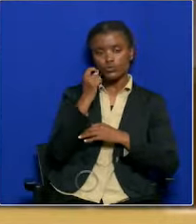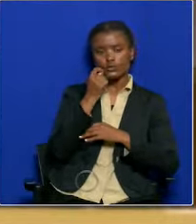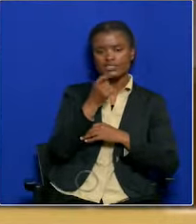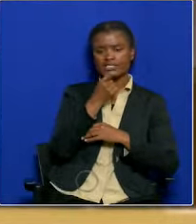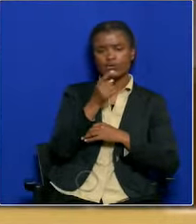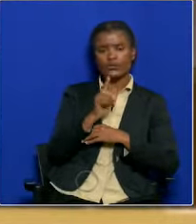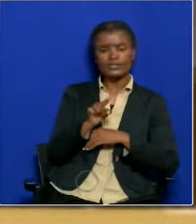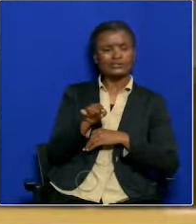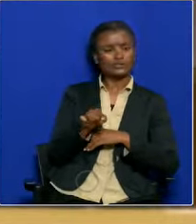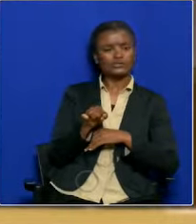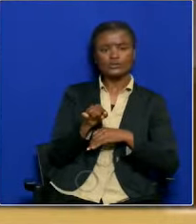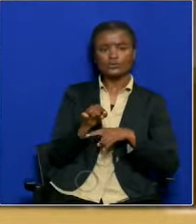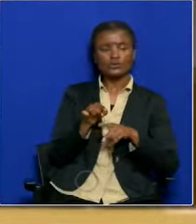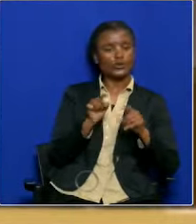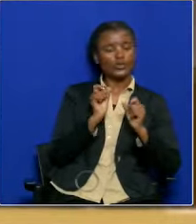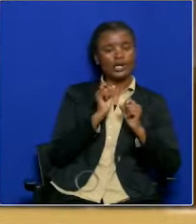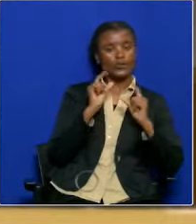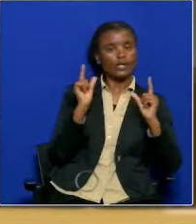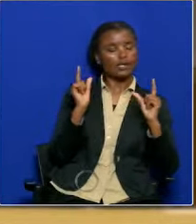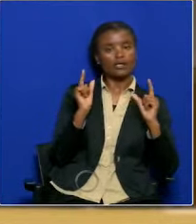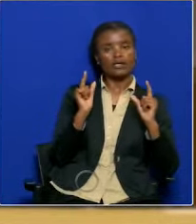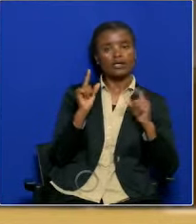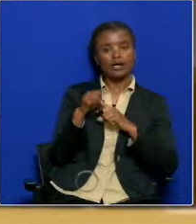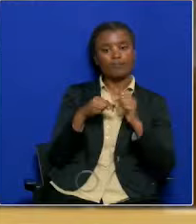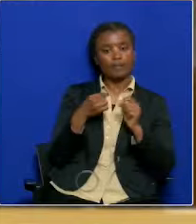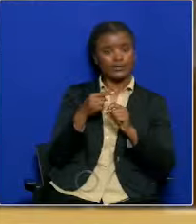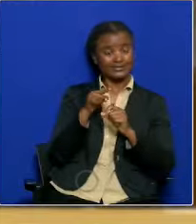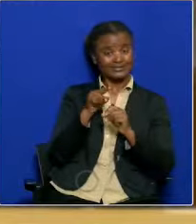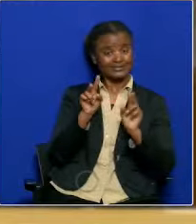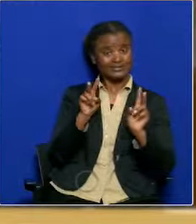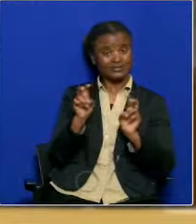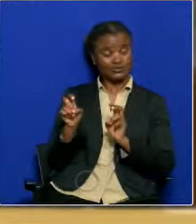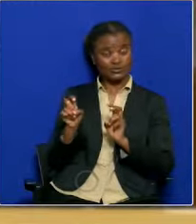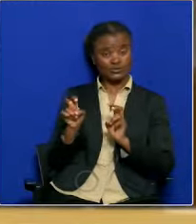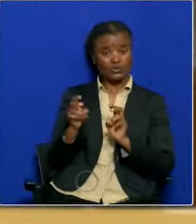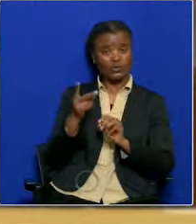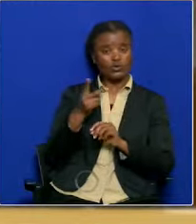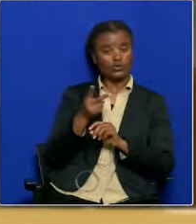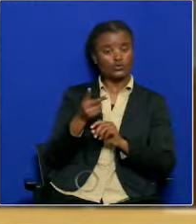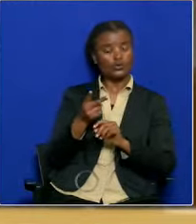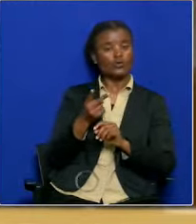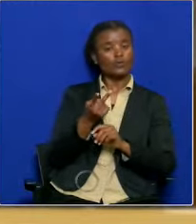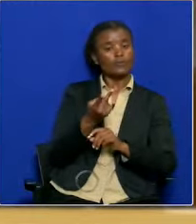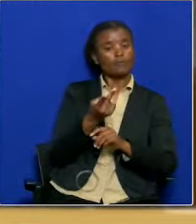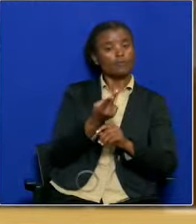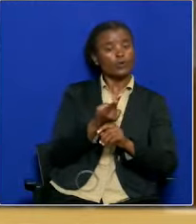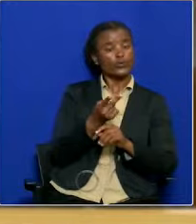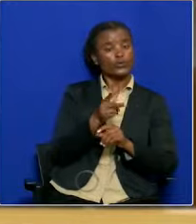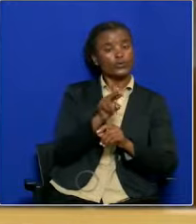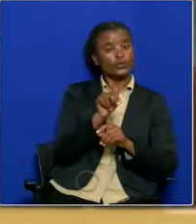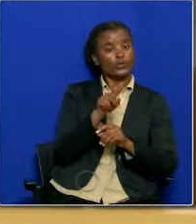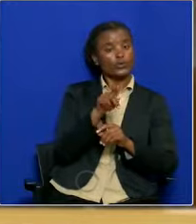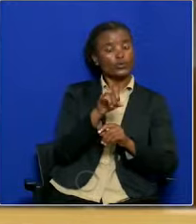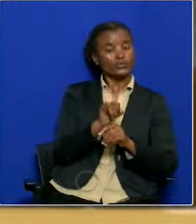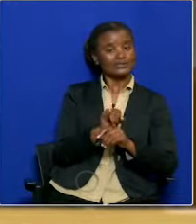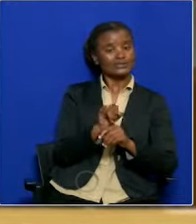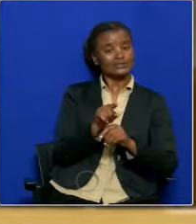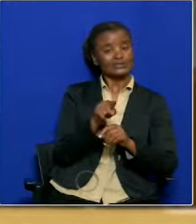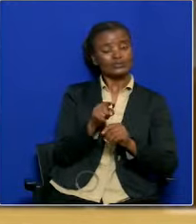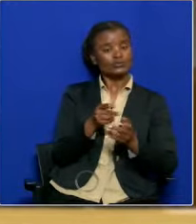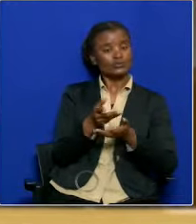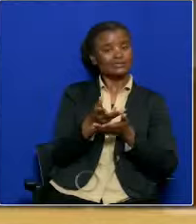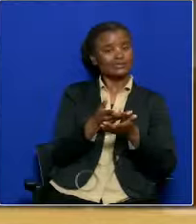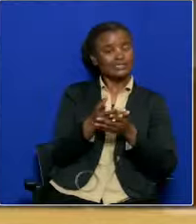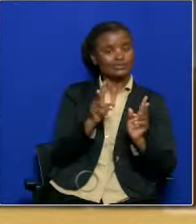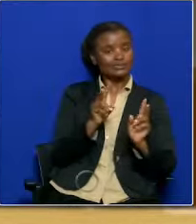become aware about this. It didn't arise between you and Sergeant Nkosi and whoever else, and that you become aware